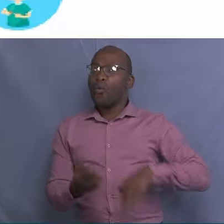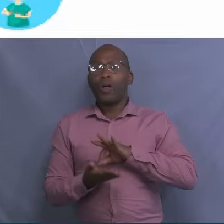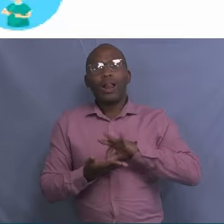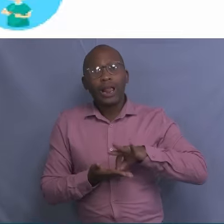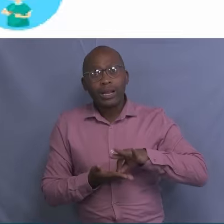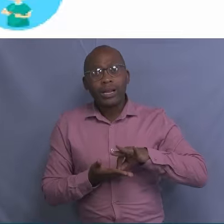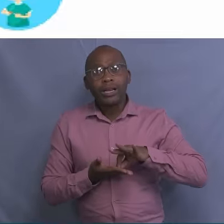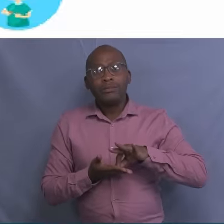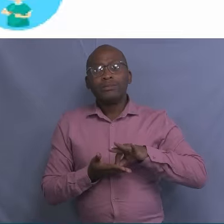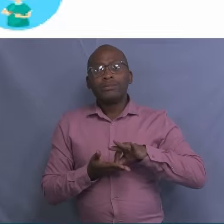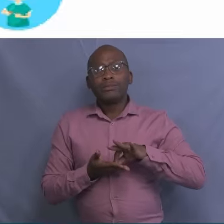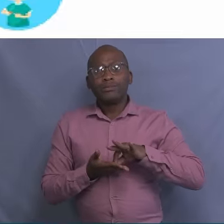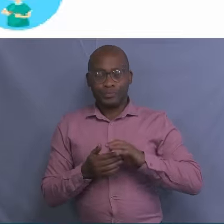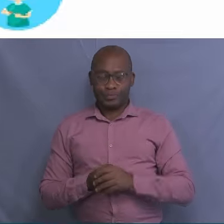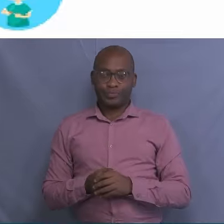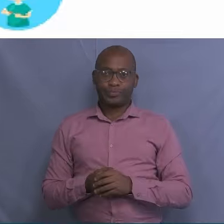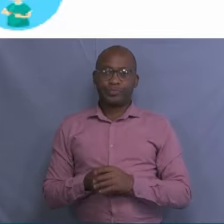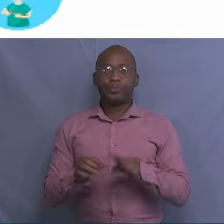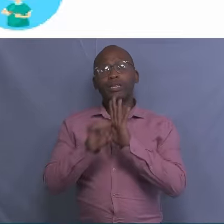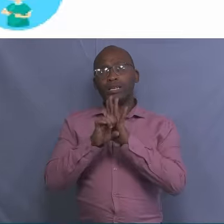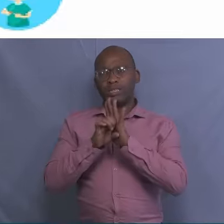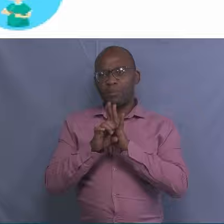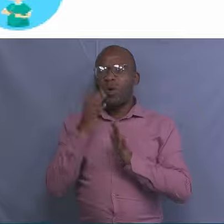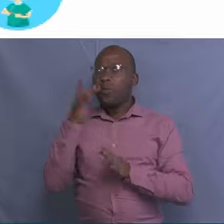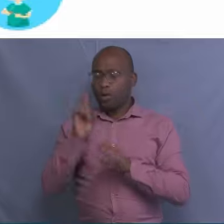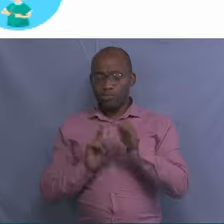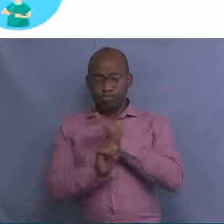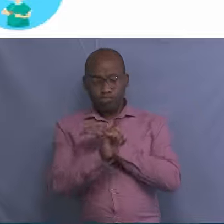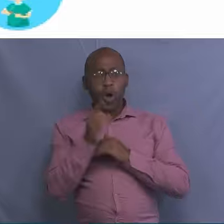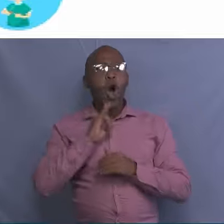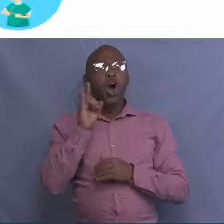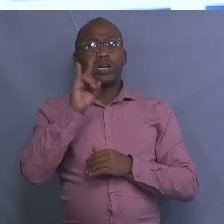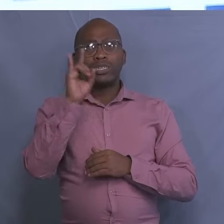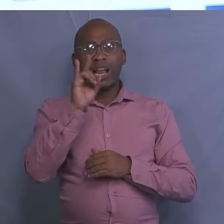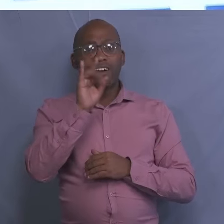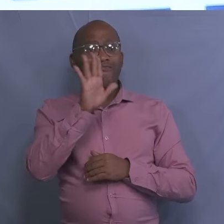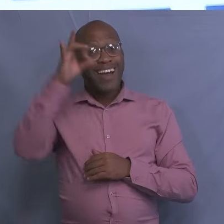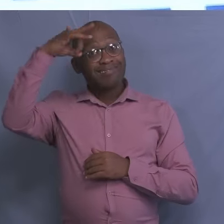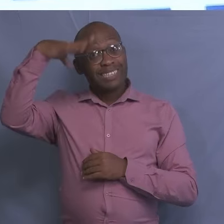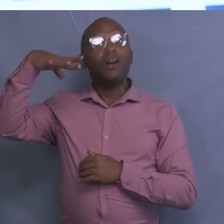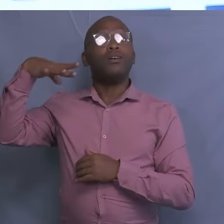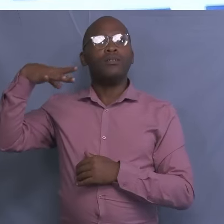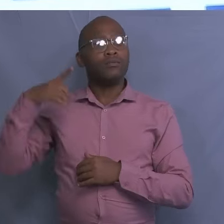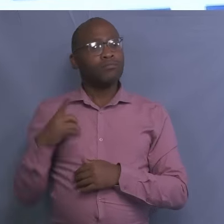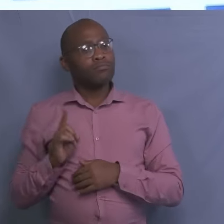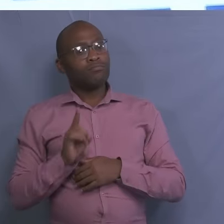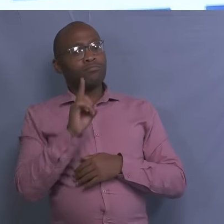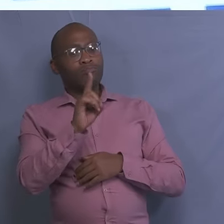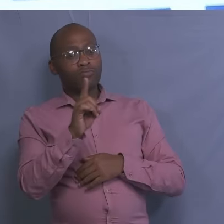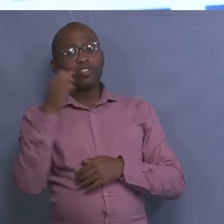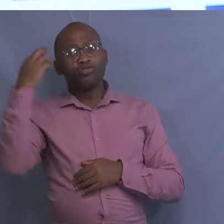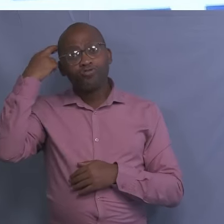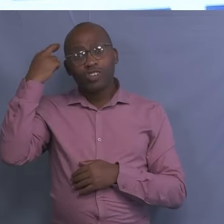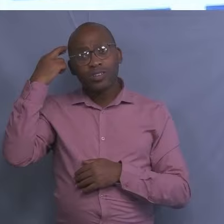I just want you to imagine that you are sleeping at a hotel, a 5-star hotel. You wouldn't expect that the people who are in